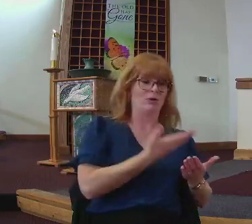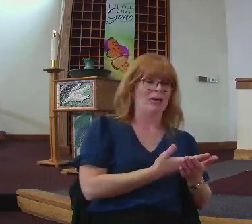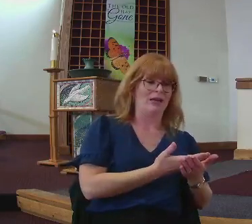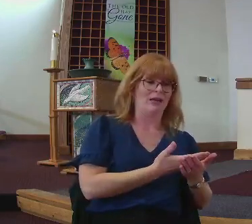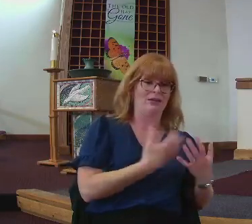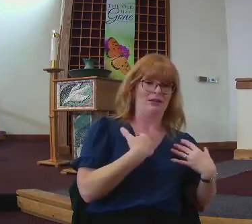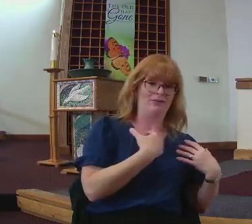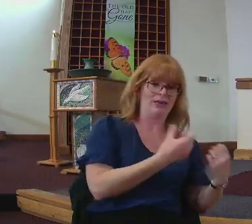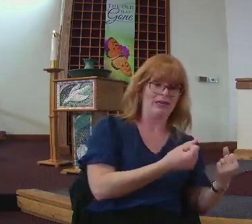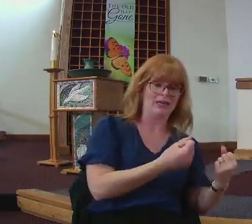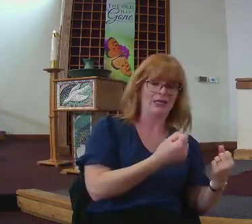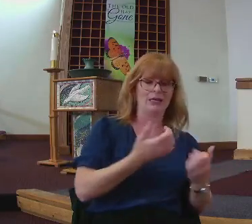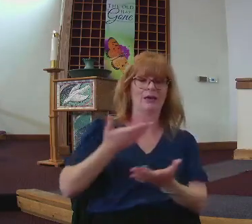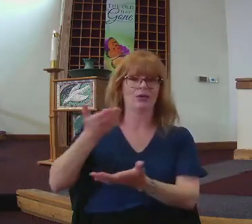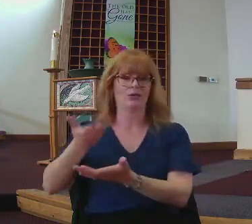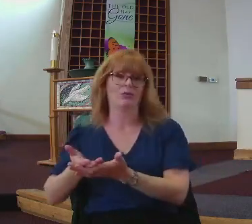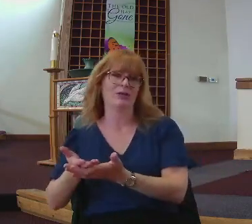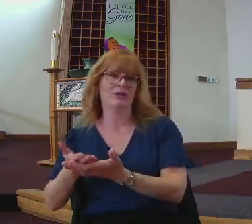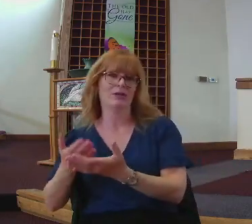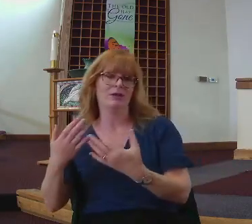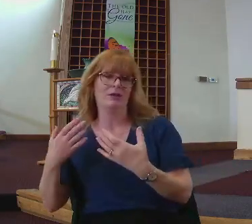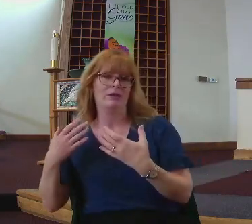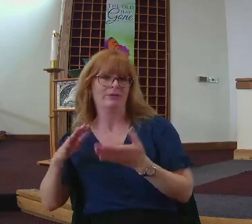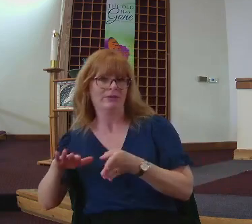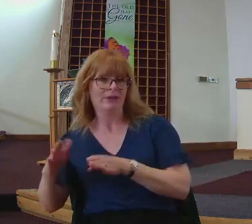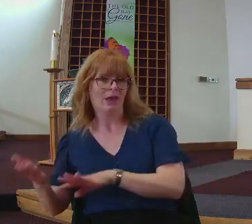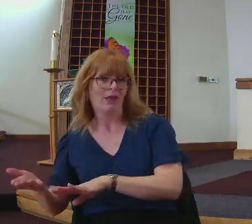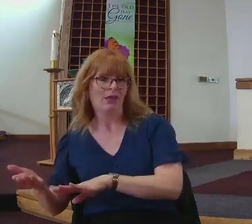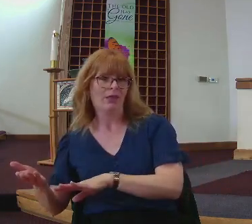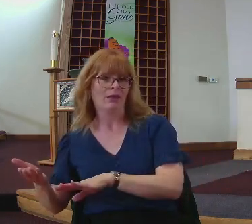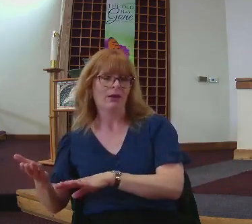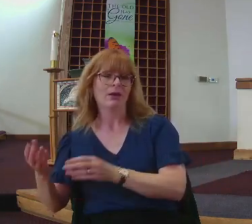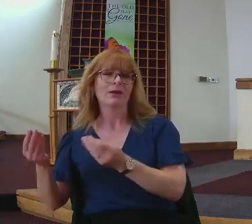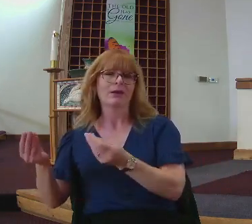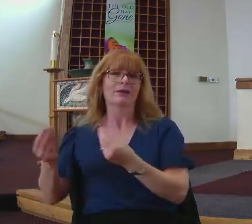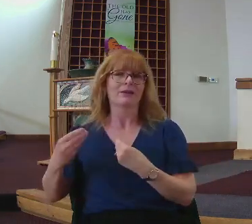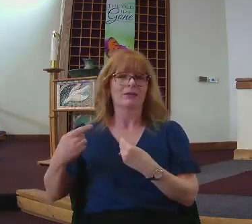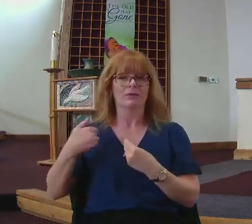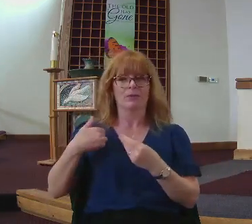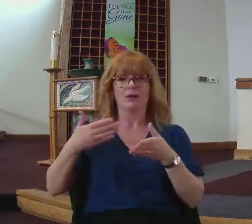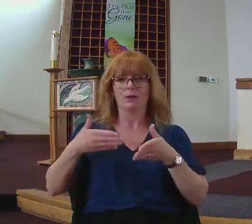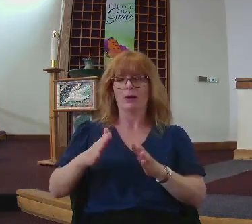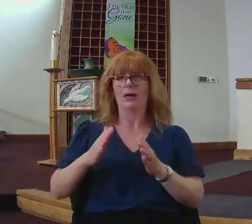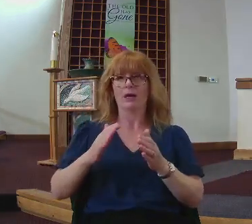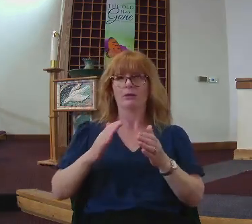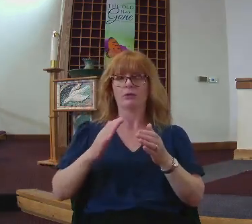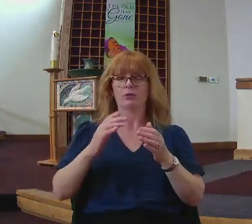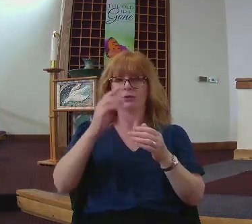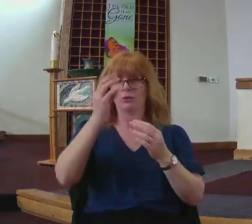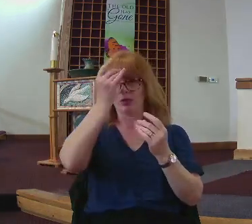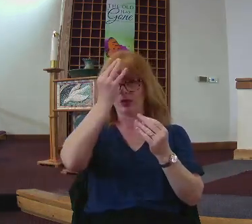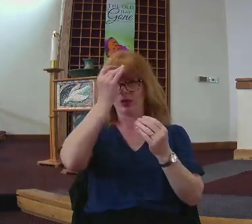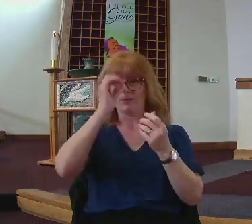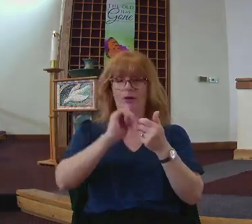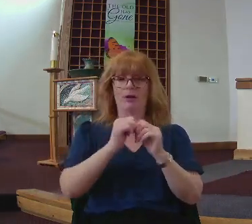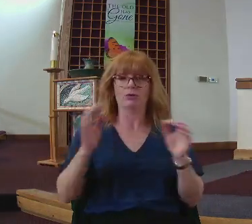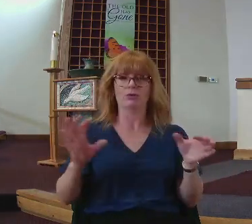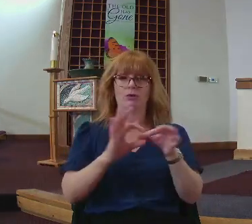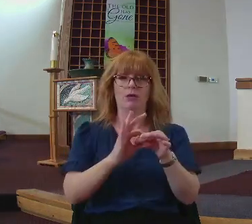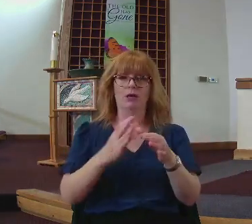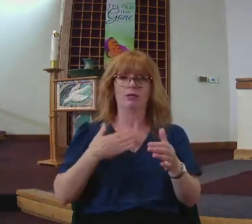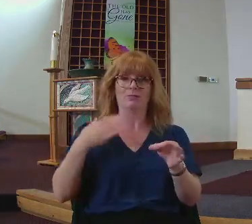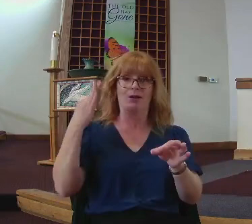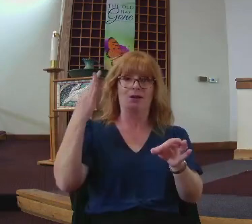and the reality of death, give me a way of thinking about how to connect my faith and use my faith to look at